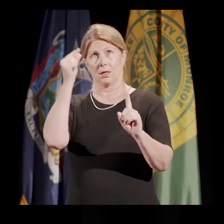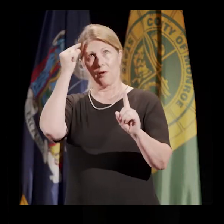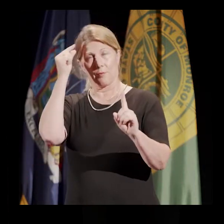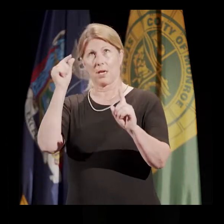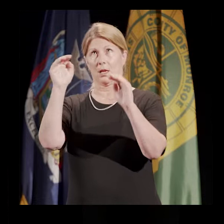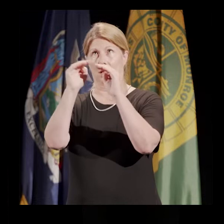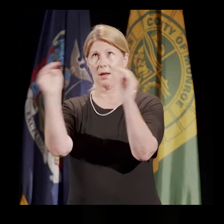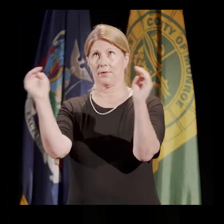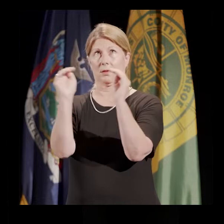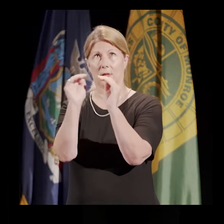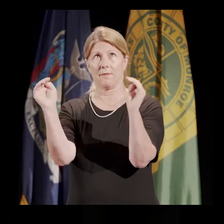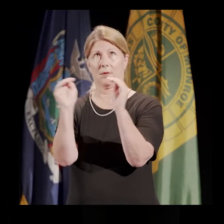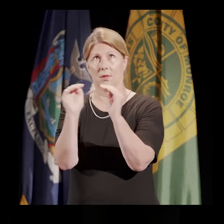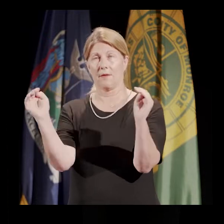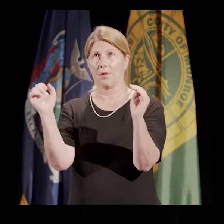every level.